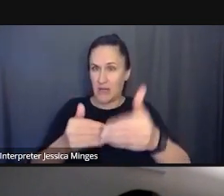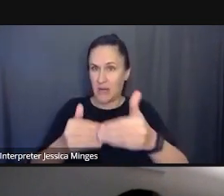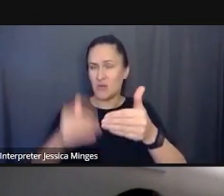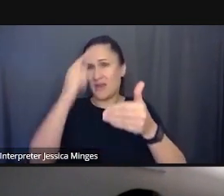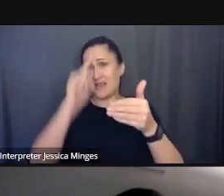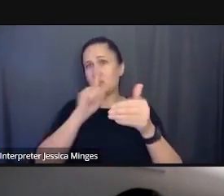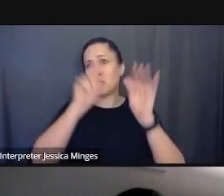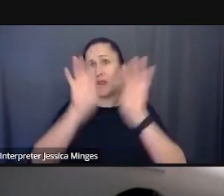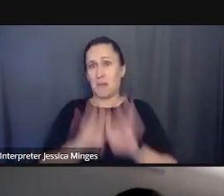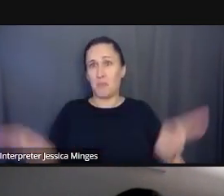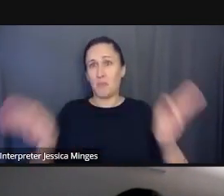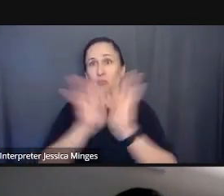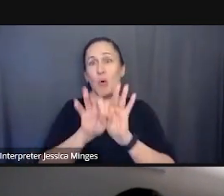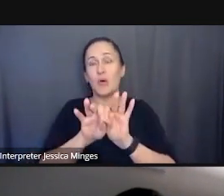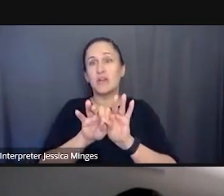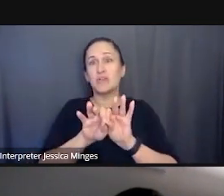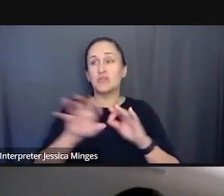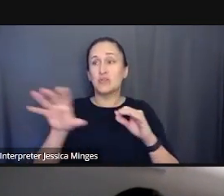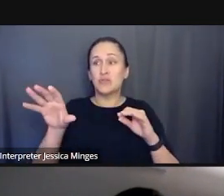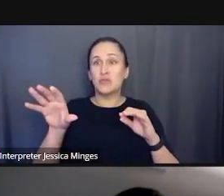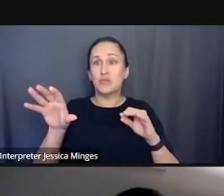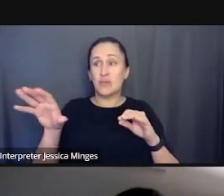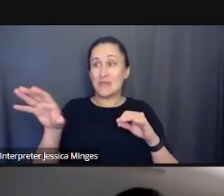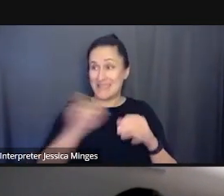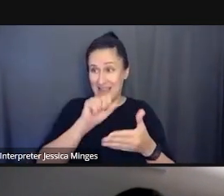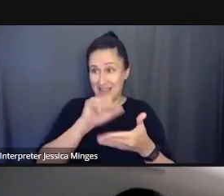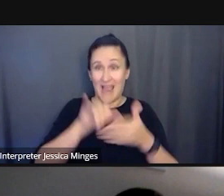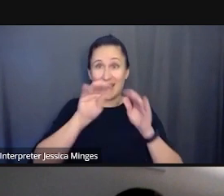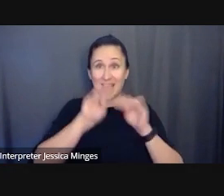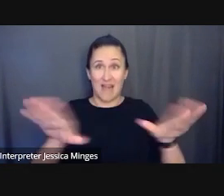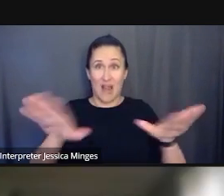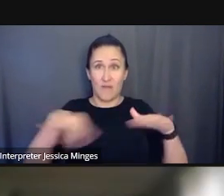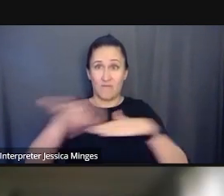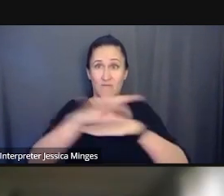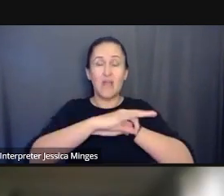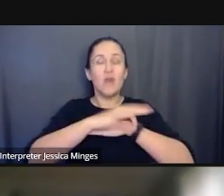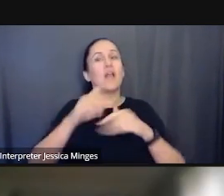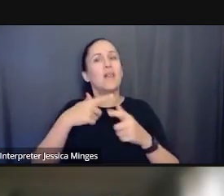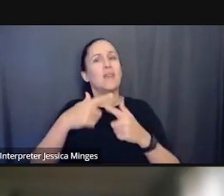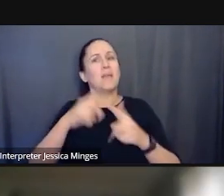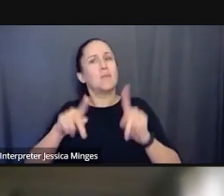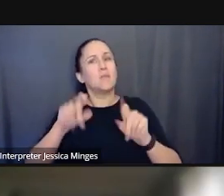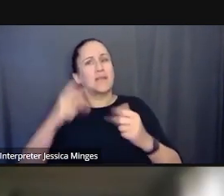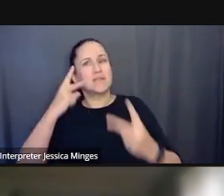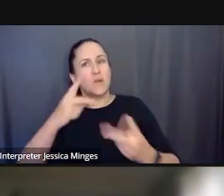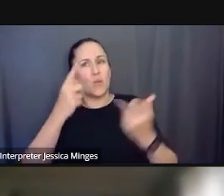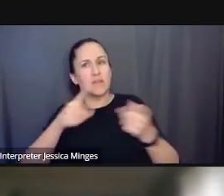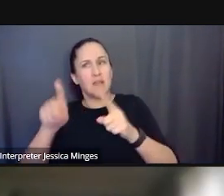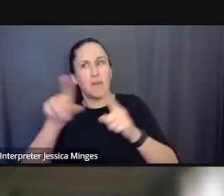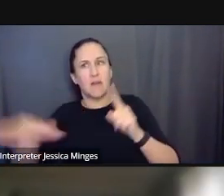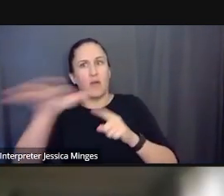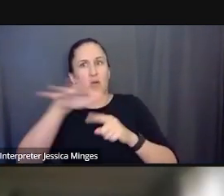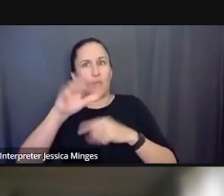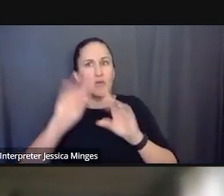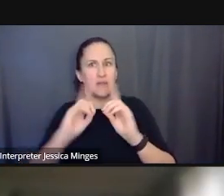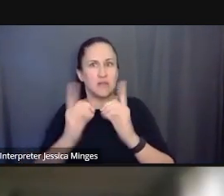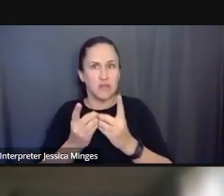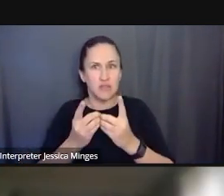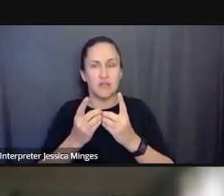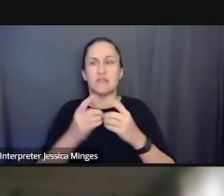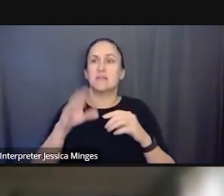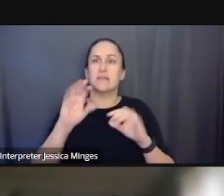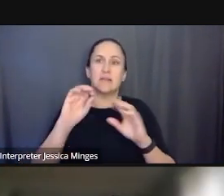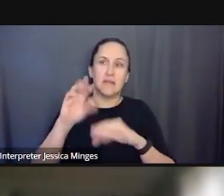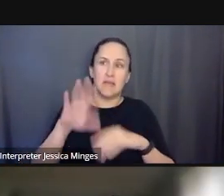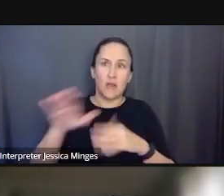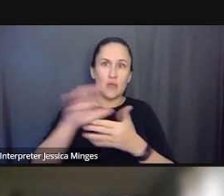to be able to then, take this and then get it out in the field and help folks start to see what's possible and what's being done in schools and districts around the state. And